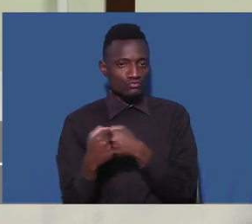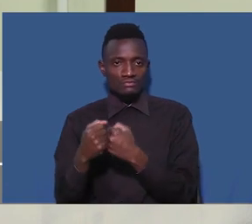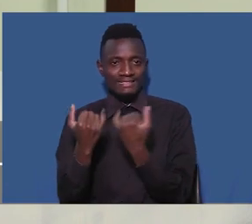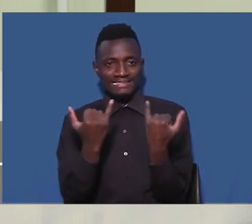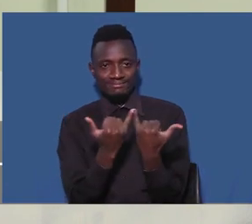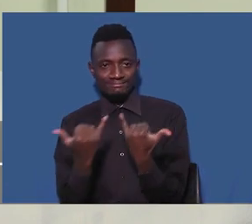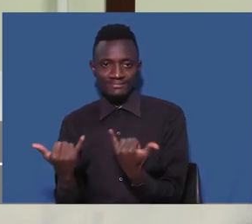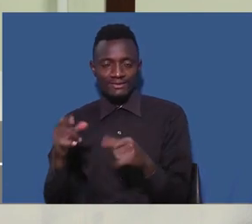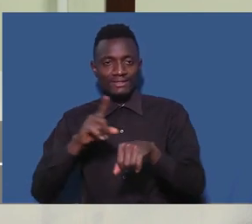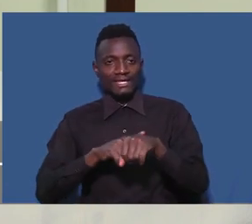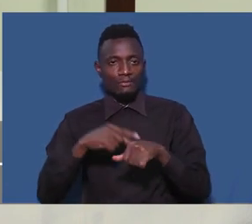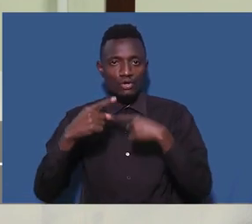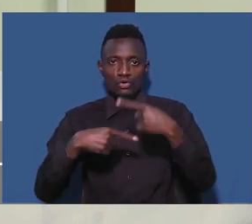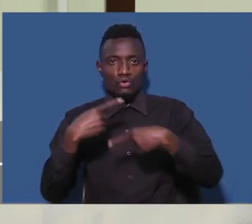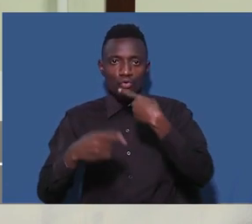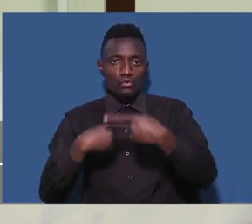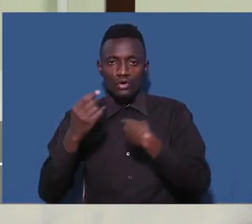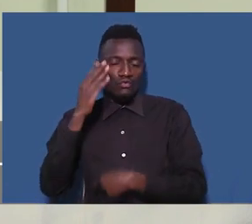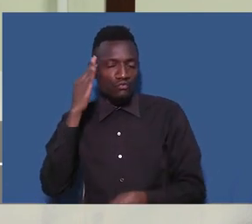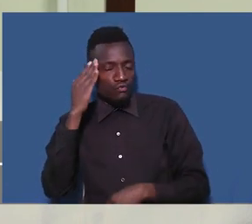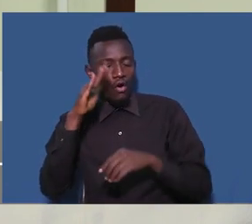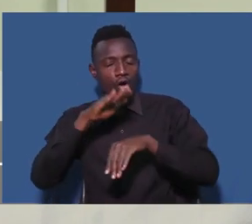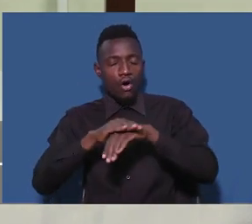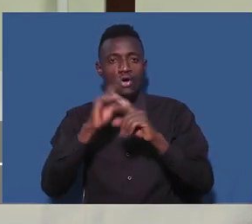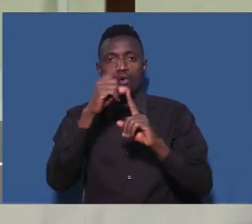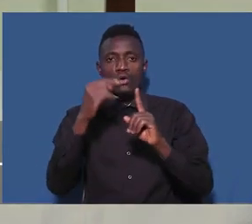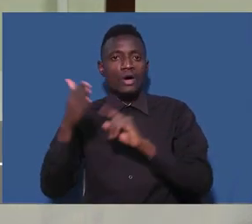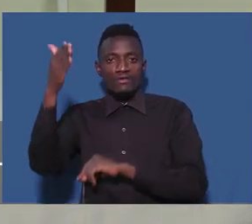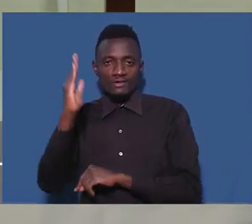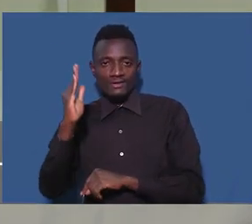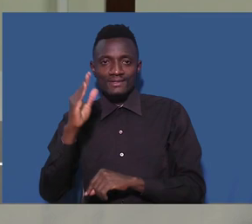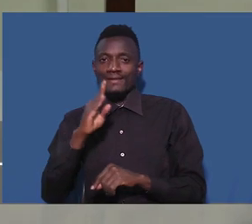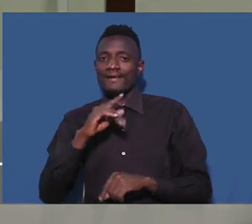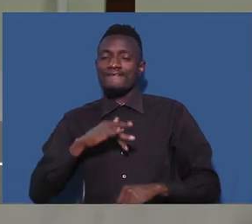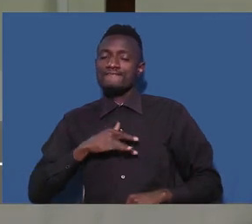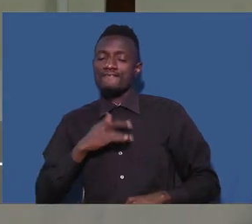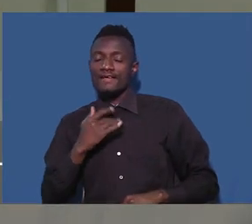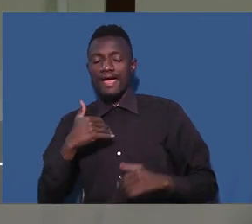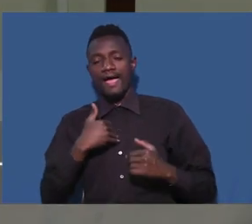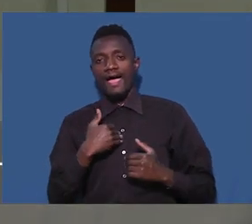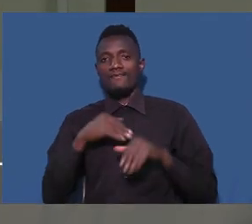God this week. Have a blessed week. May God bless you and watch over your lives. Amen.